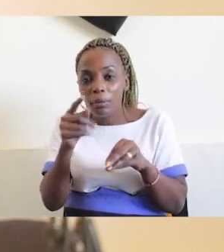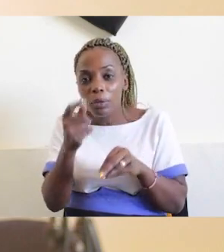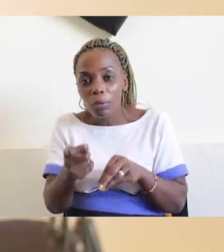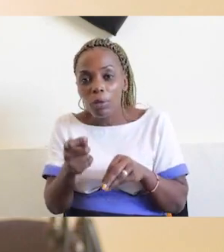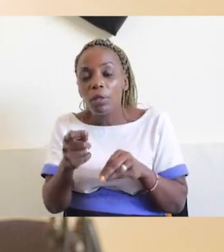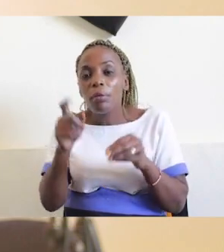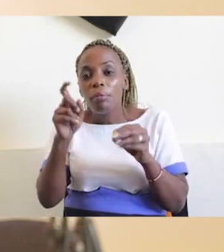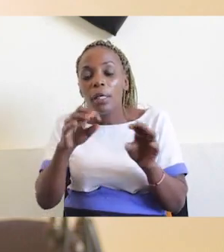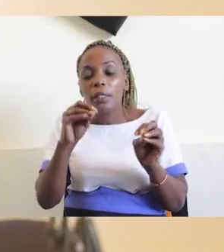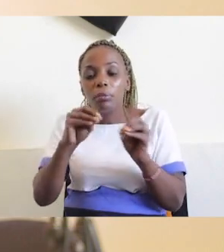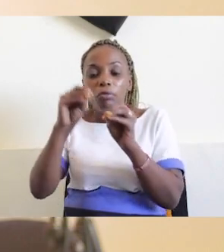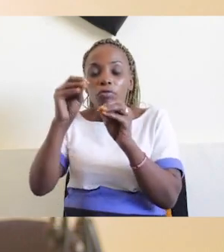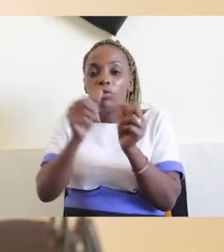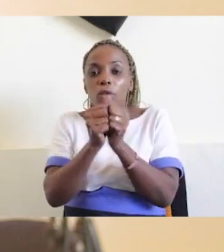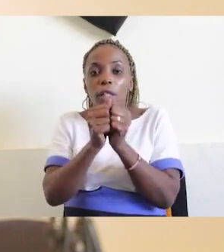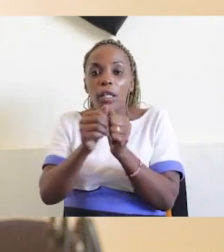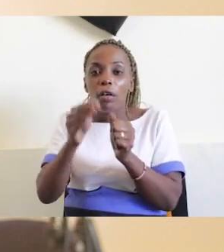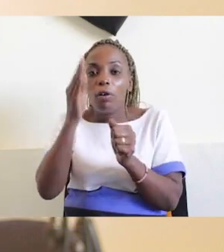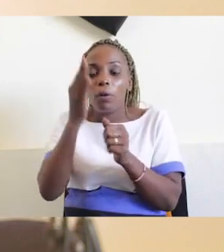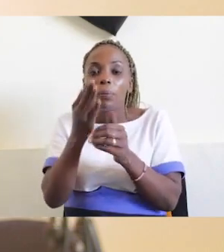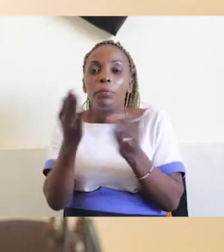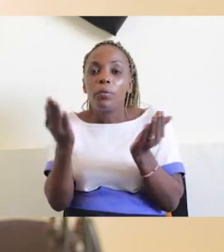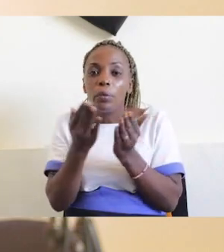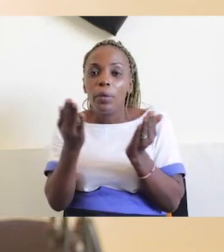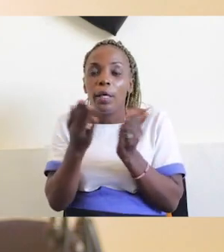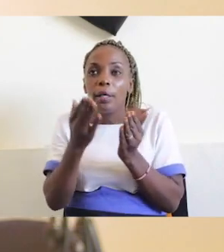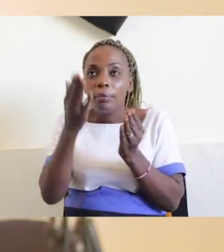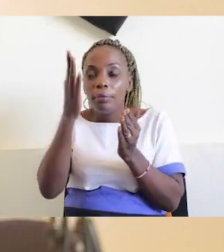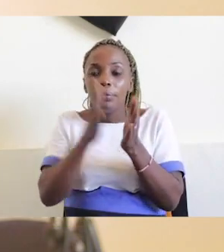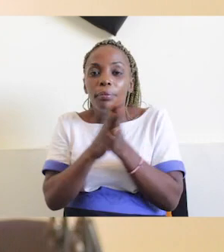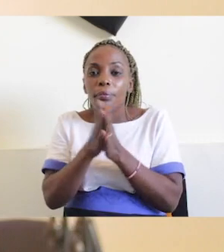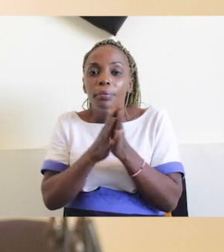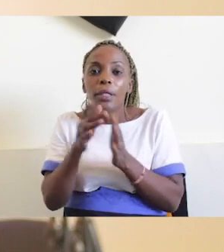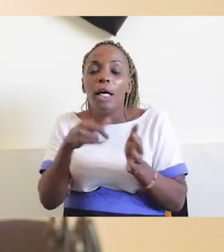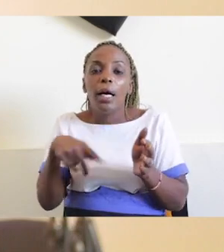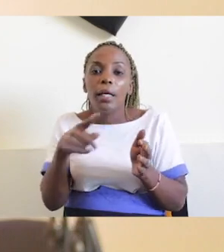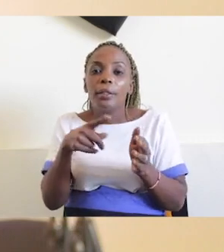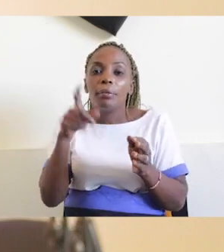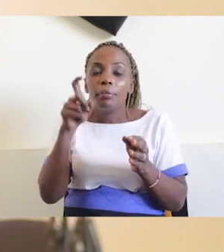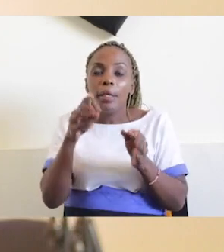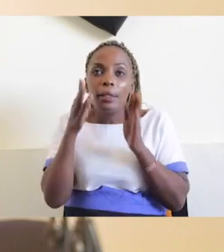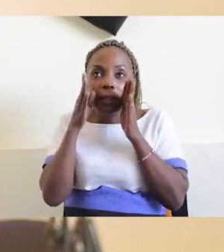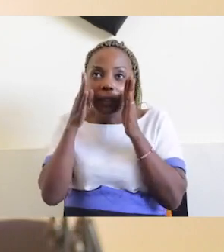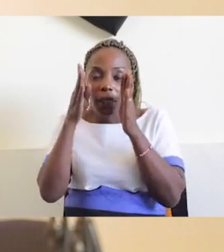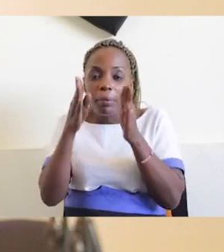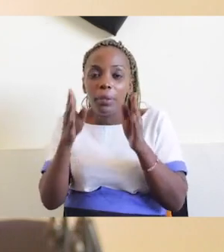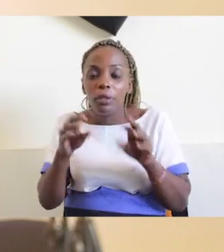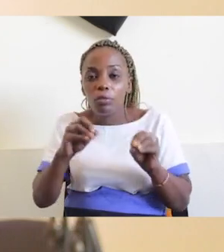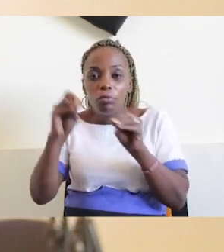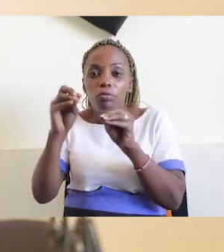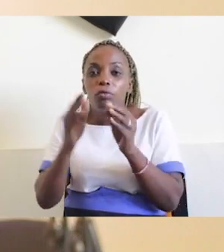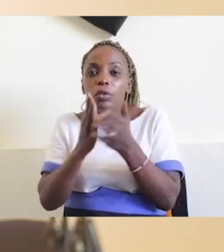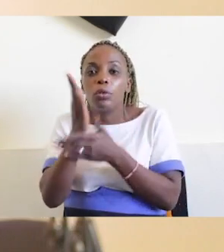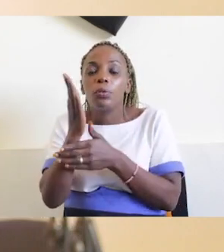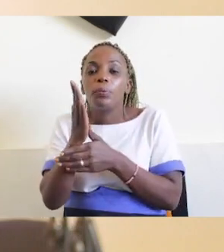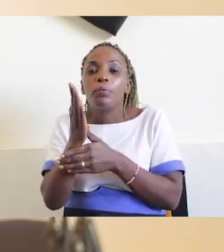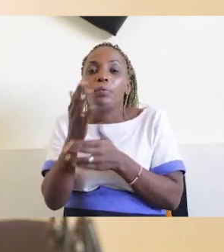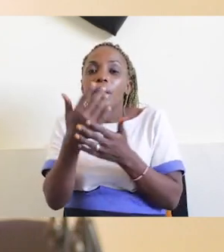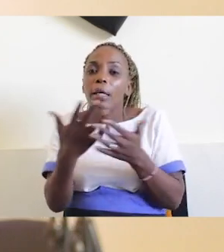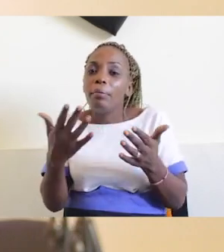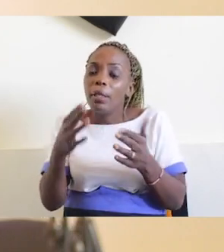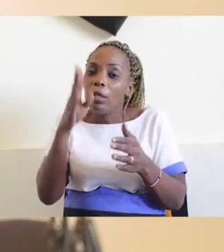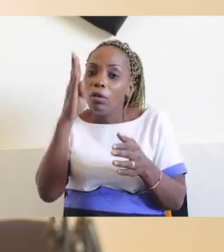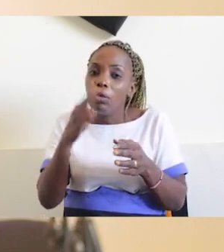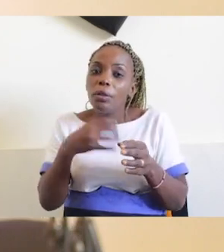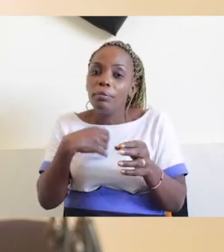to soar up with God where he desires us, by being determined to push through. There is something that